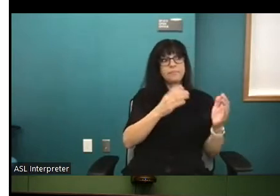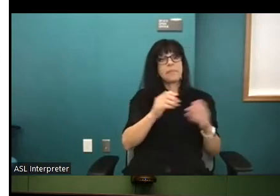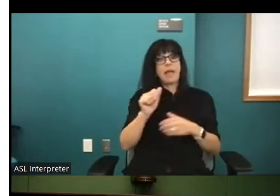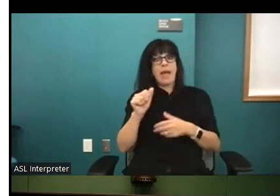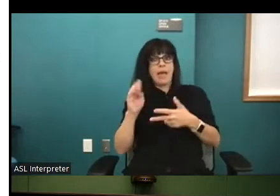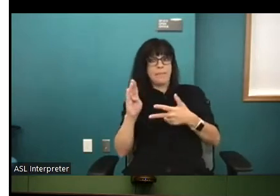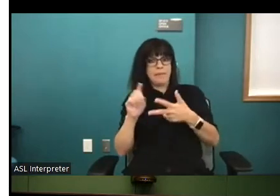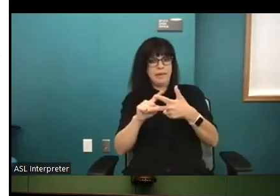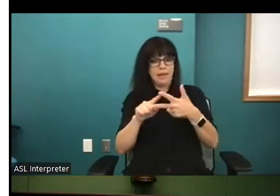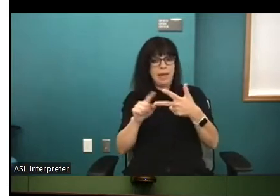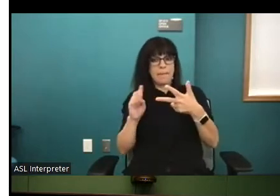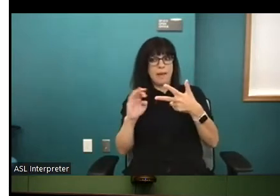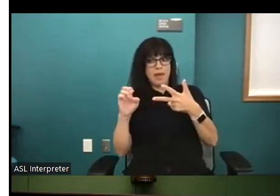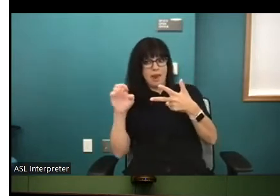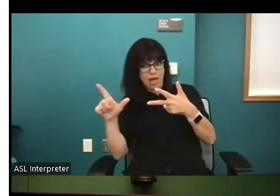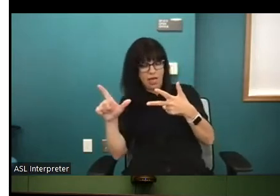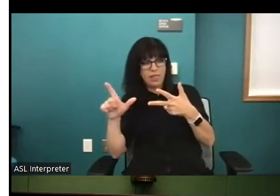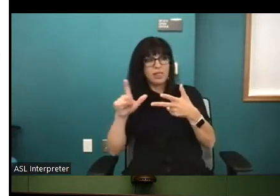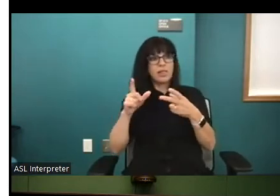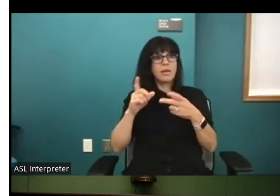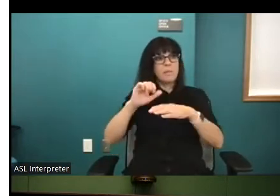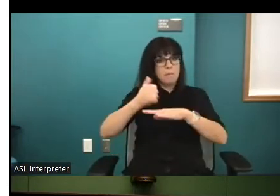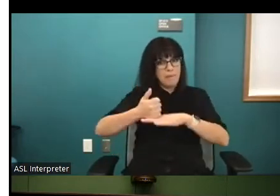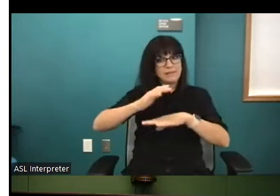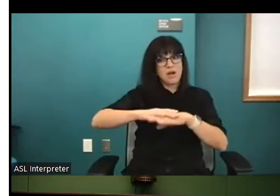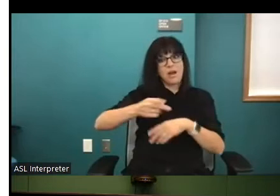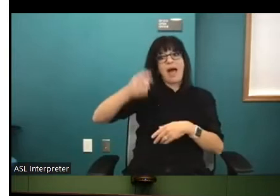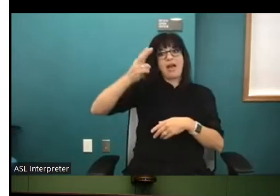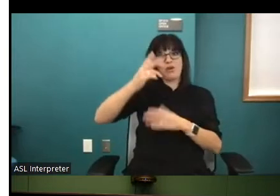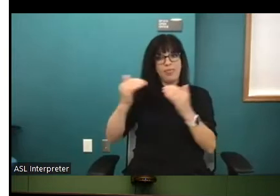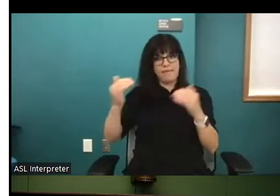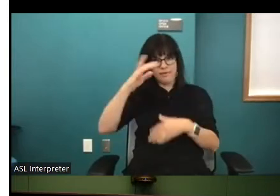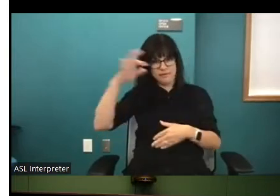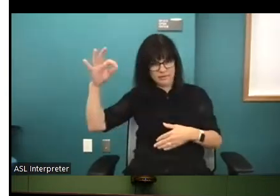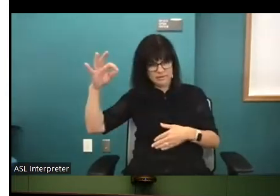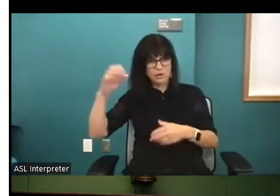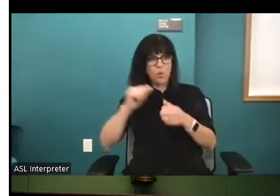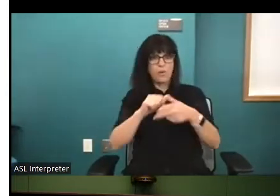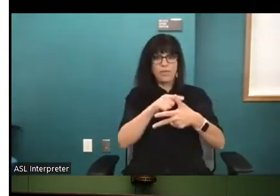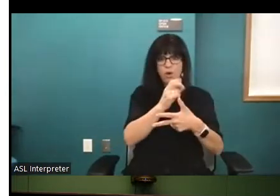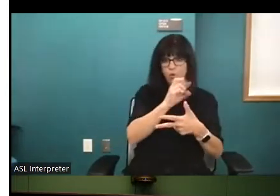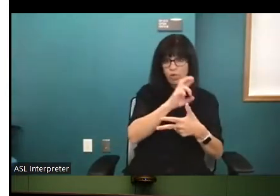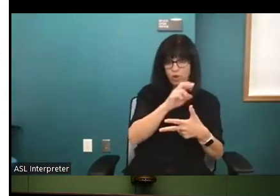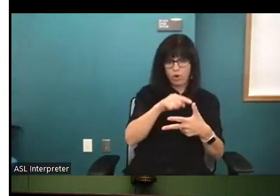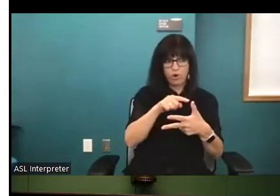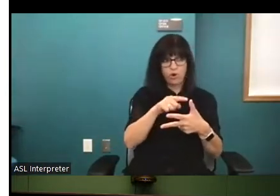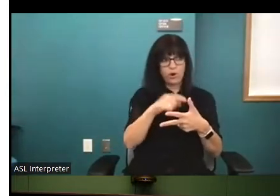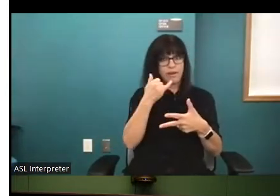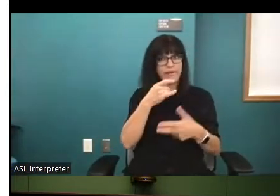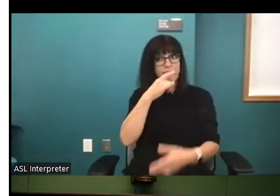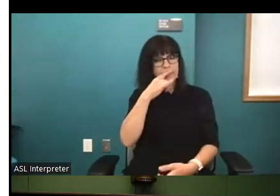and Med-El are based on the higher levels. And so with Cochlear, when I have a kid,